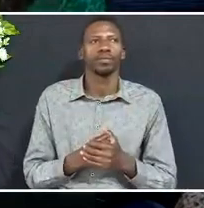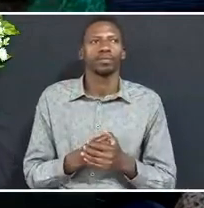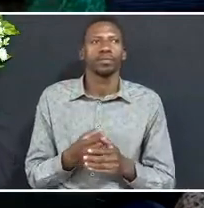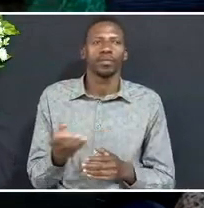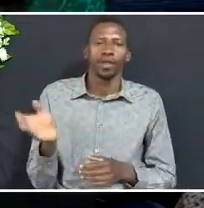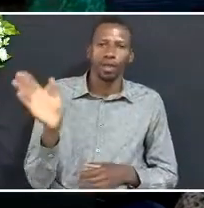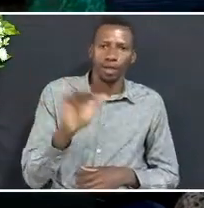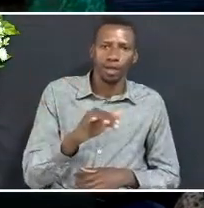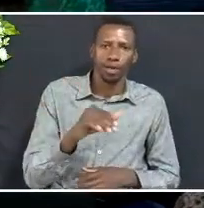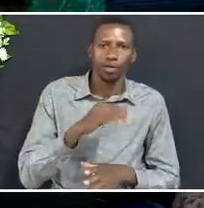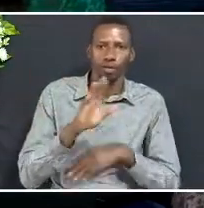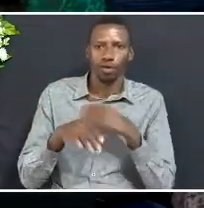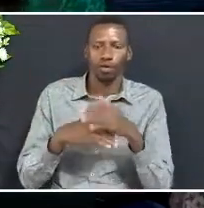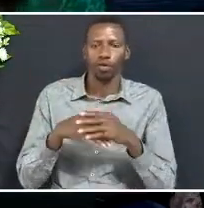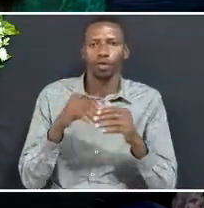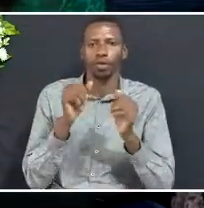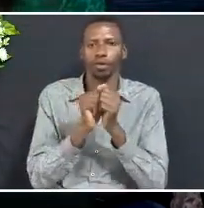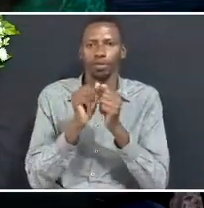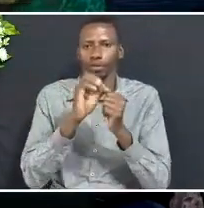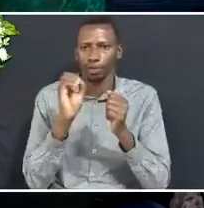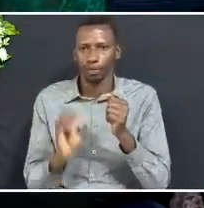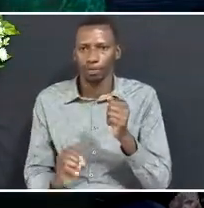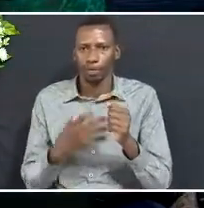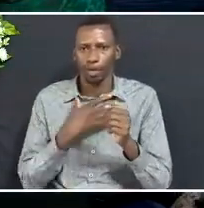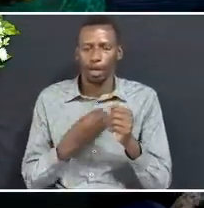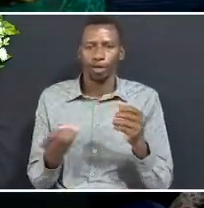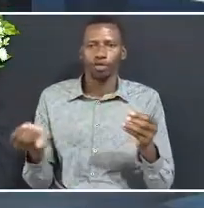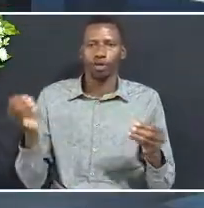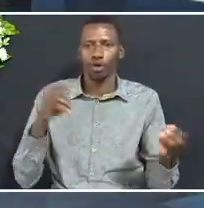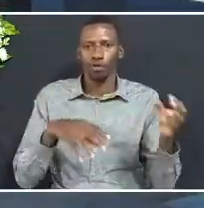Return all the tithes and offerings